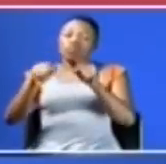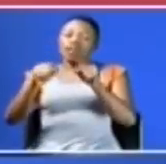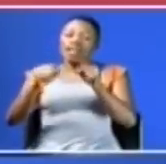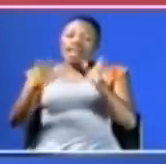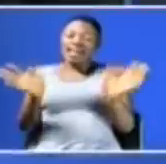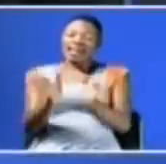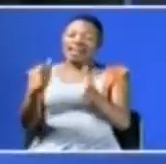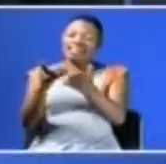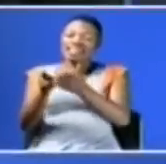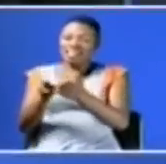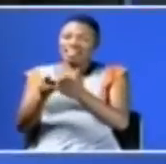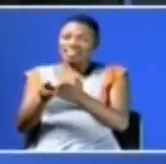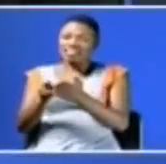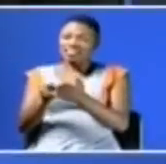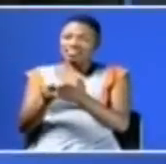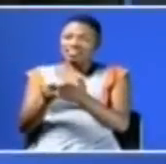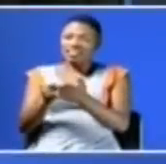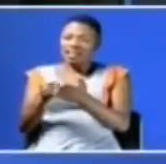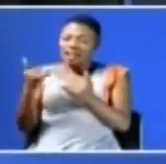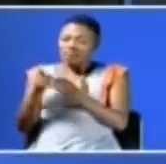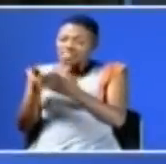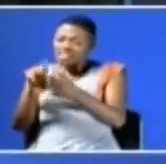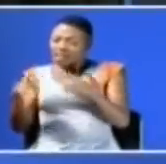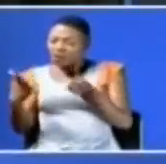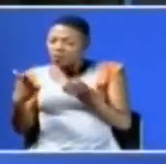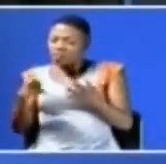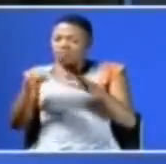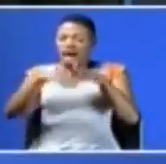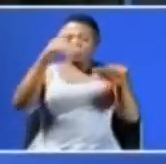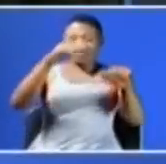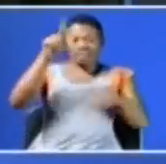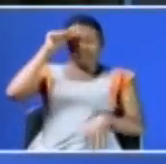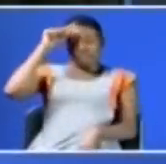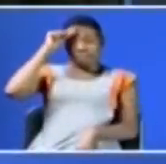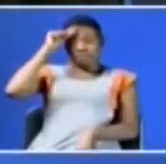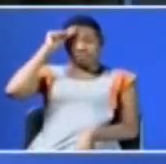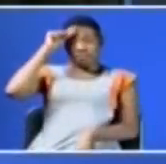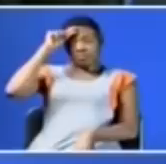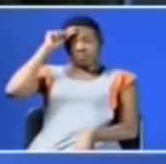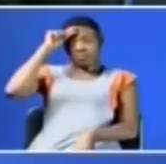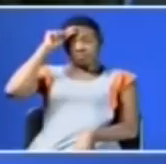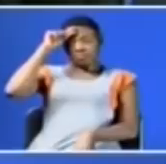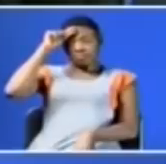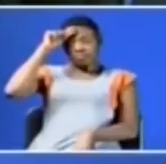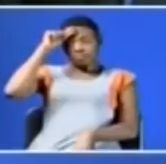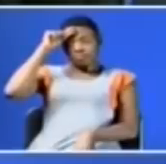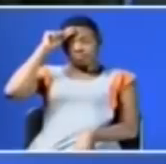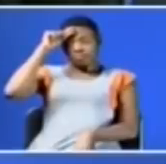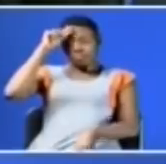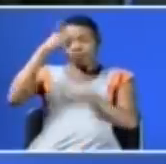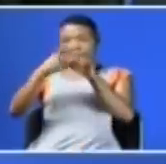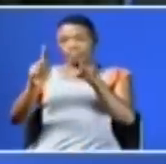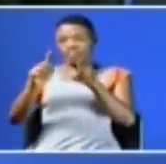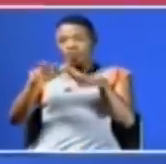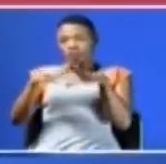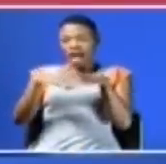What would it have looked like? Looked like something outside of government. Right. Probably something like with the Serena process, but